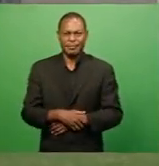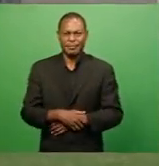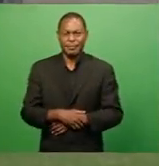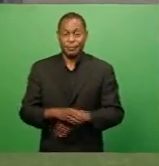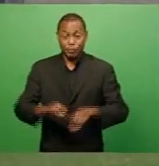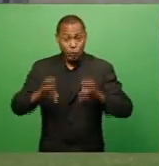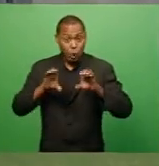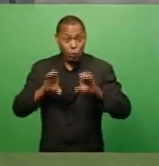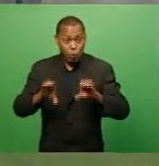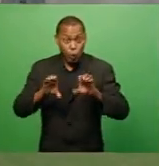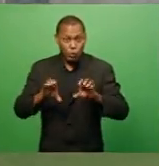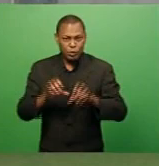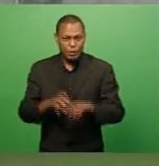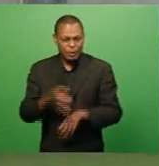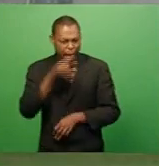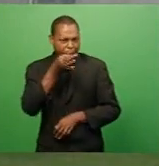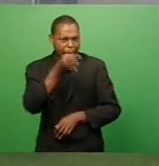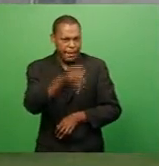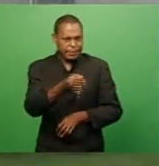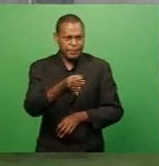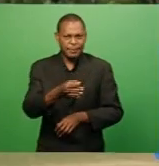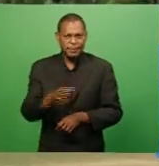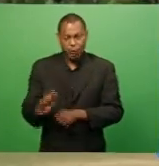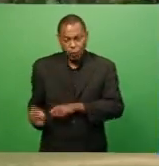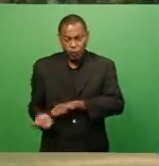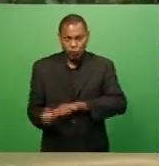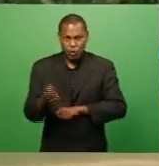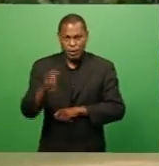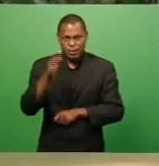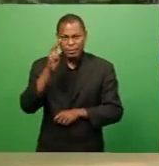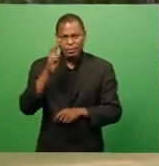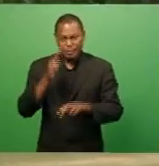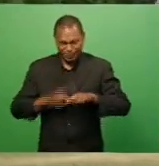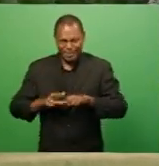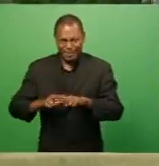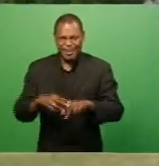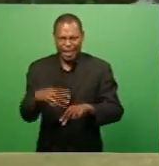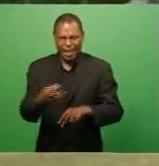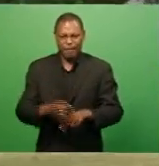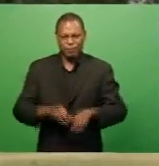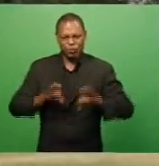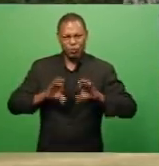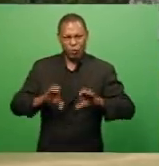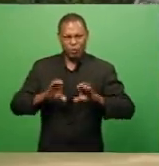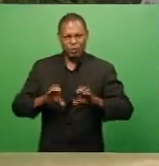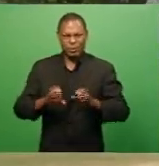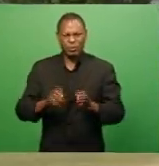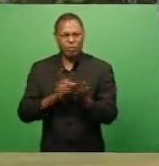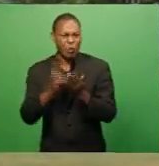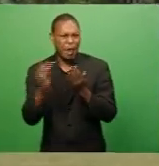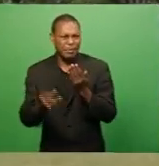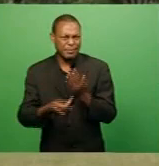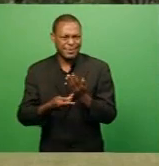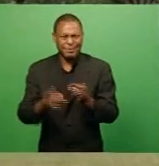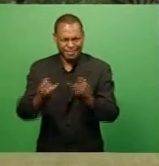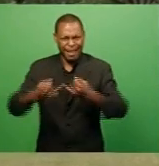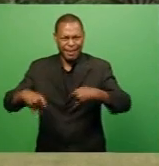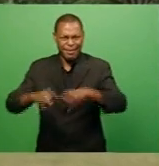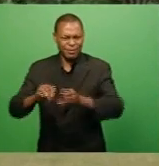Dakadaka is calling on Cricket Fiji to hold more coaching clinics and programs in the islands to help revive the sport.